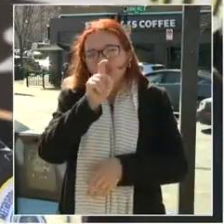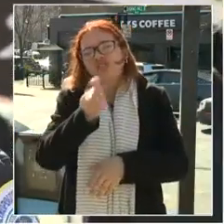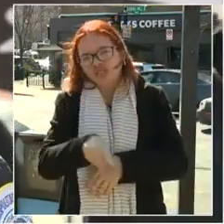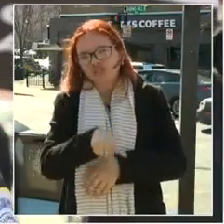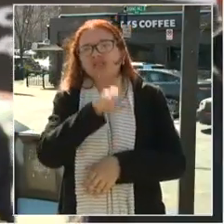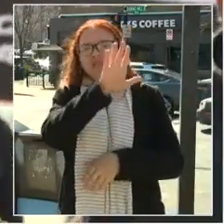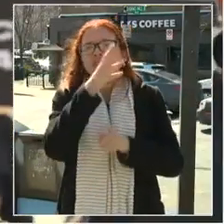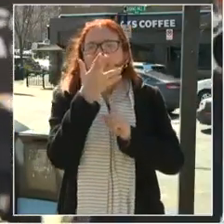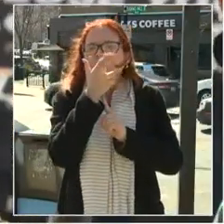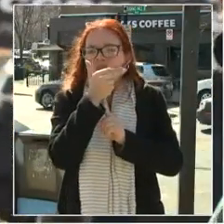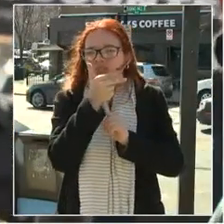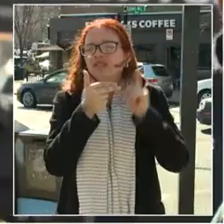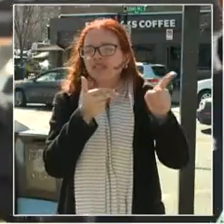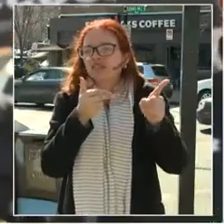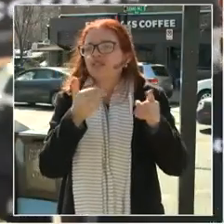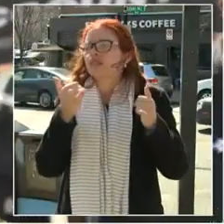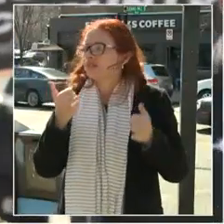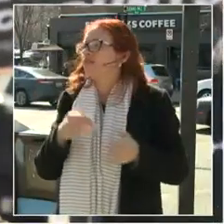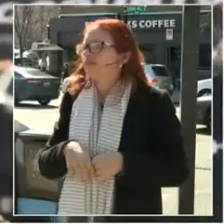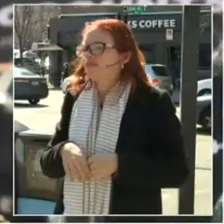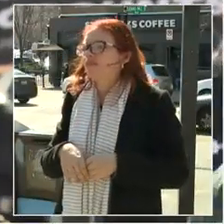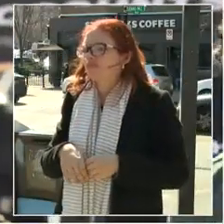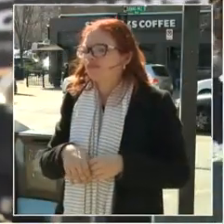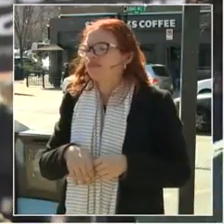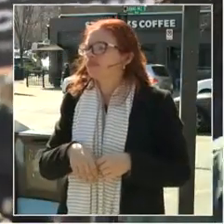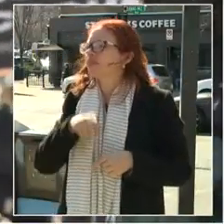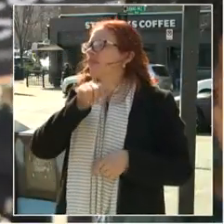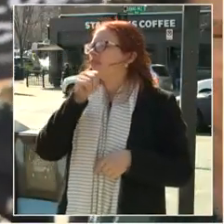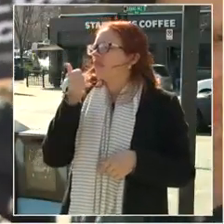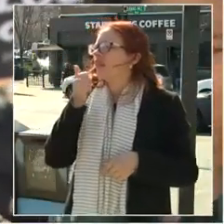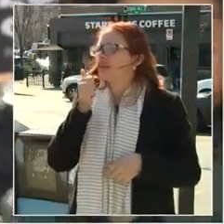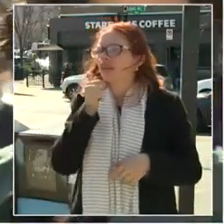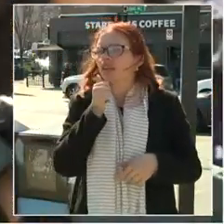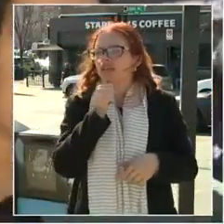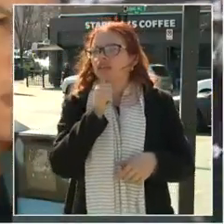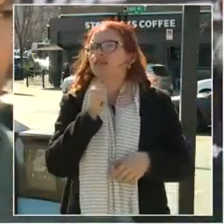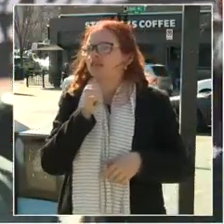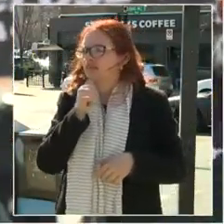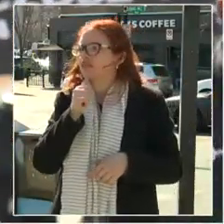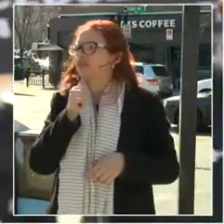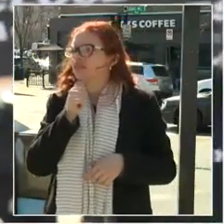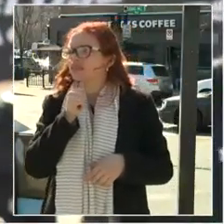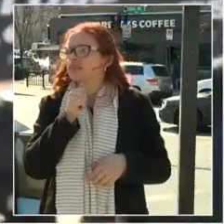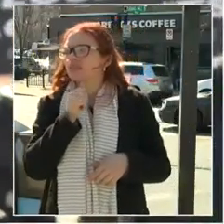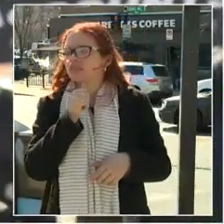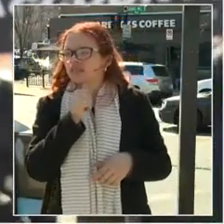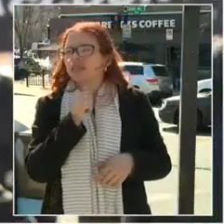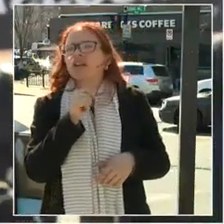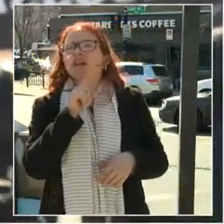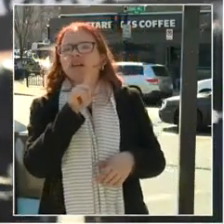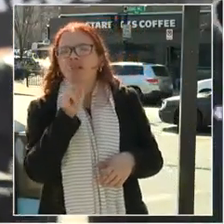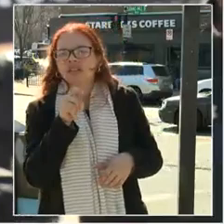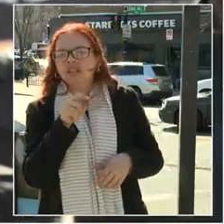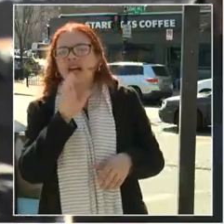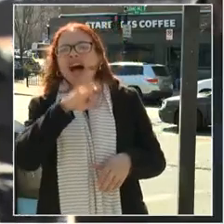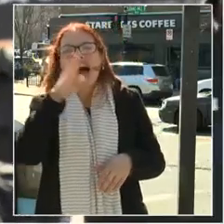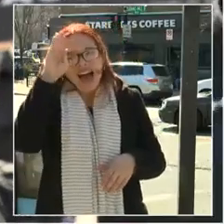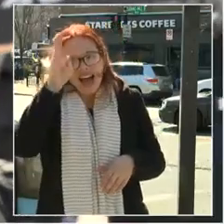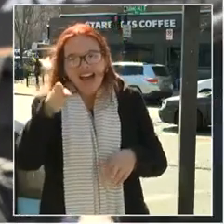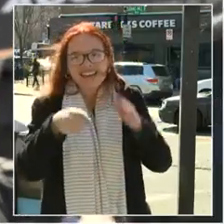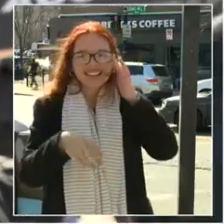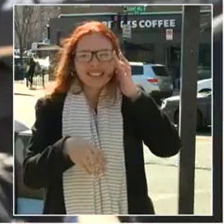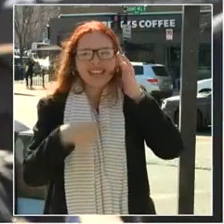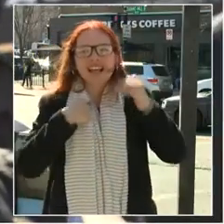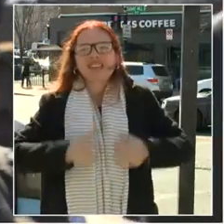guys have been doing. Thank you so much. Partnership with the bid as well. Last question. Oh, please. Hi, my name's Vic Miller. I've lived here almost 50